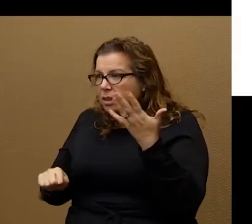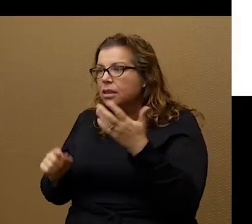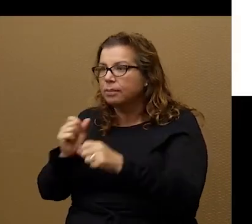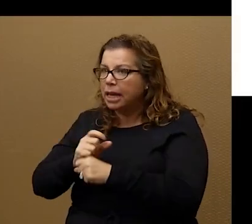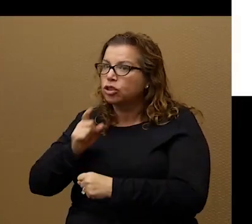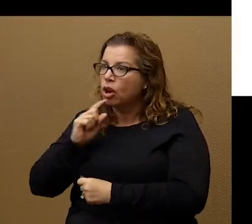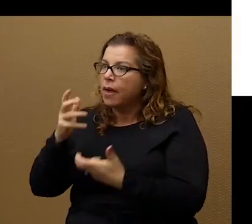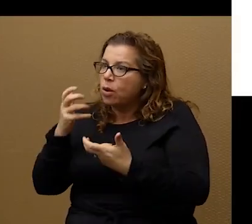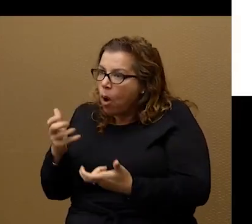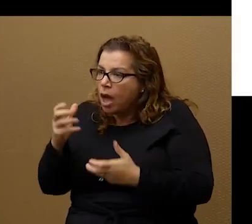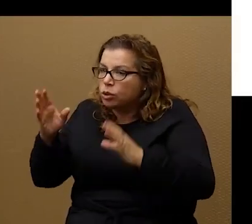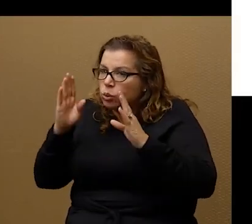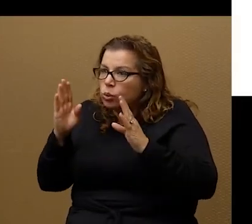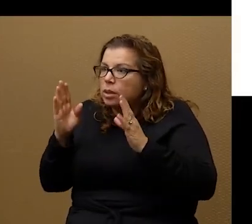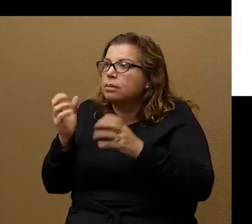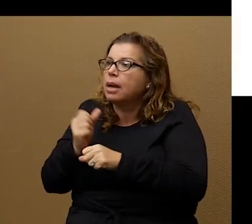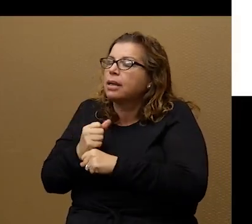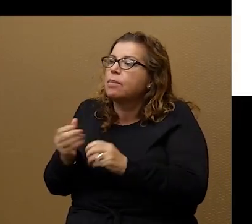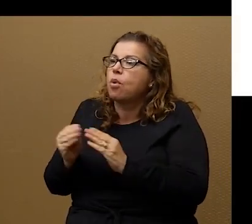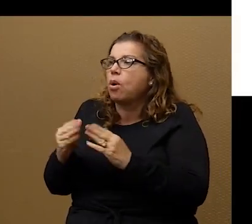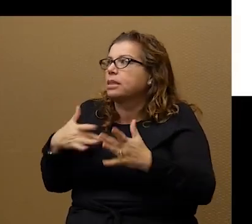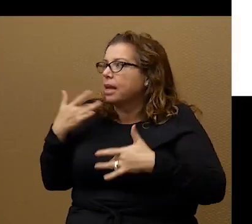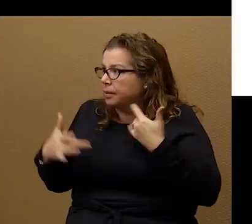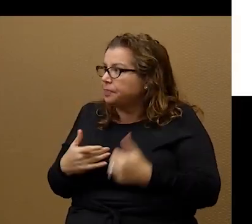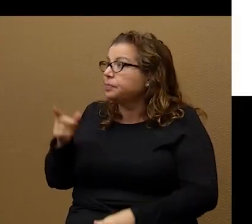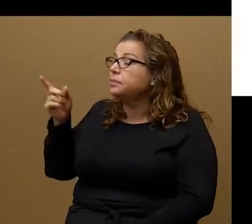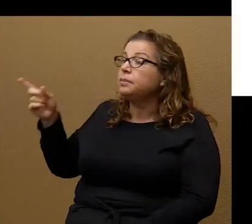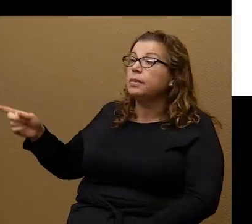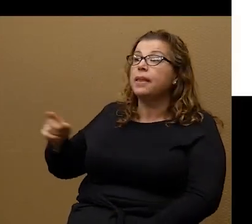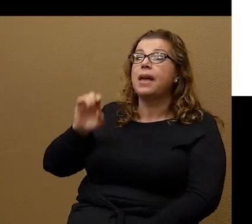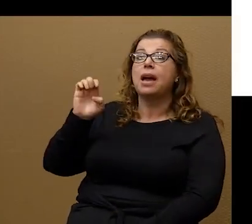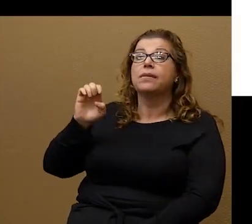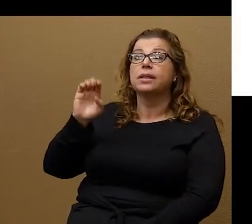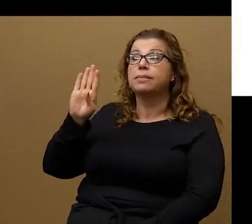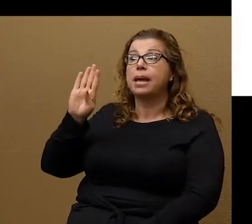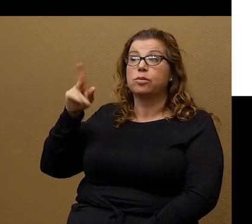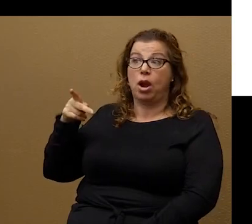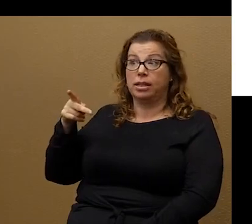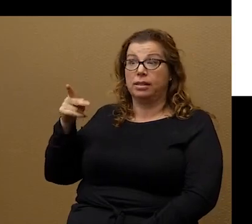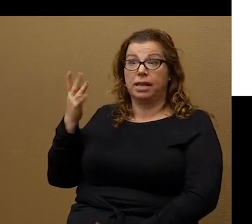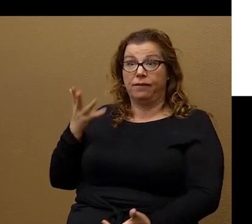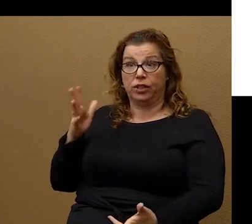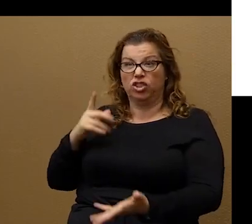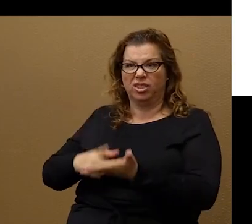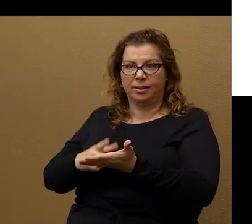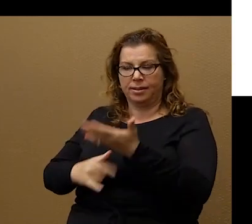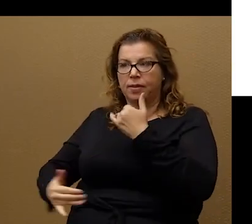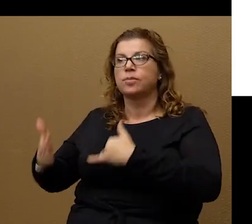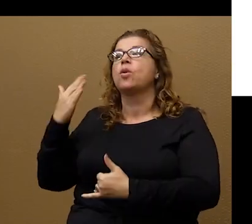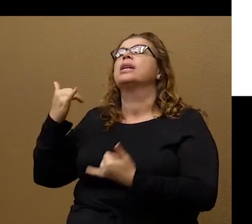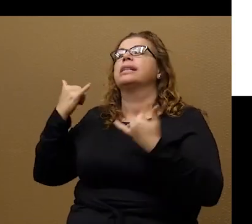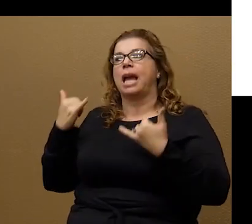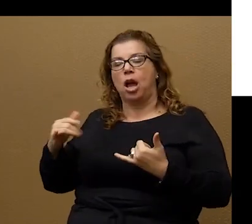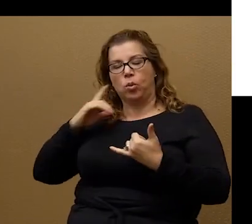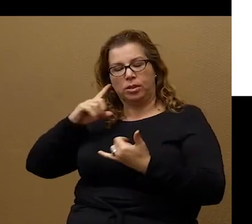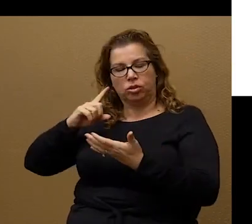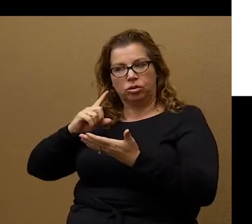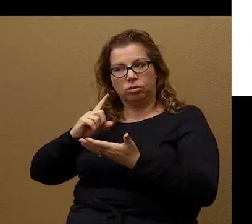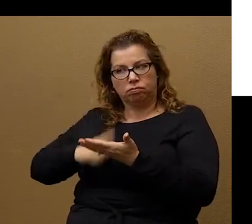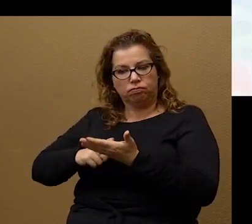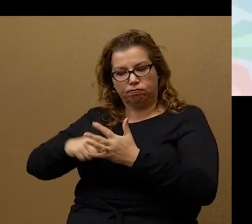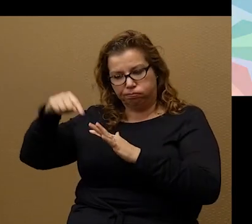All right. So those evidence-based practices that I talked about this morning, now we're going to start diving into those.